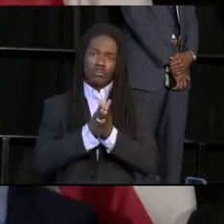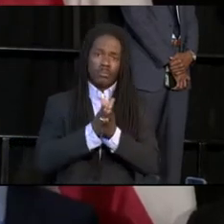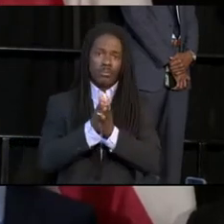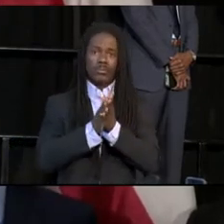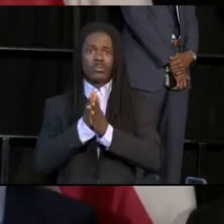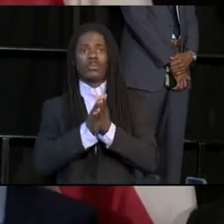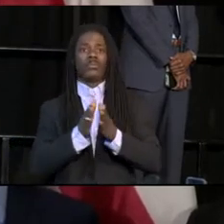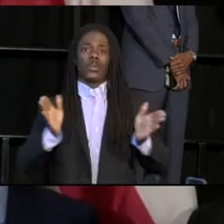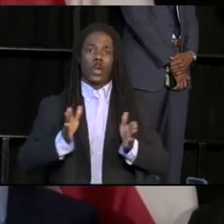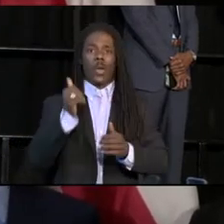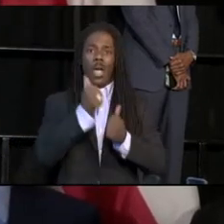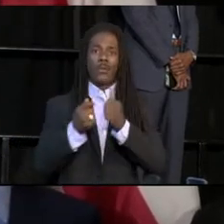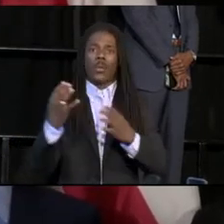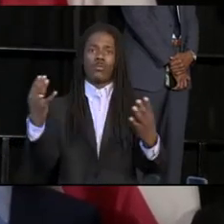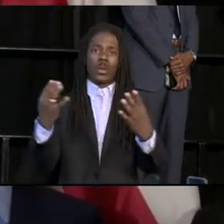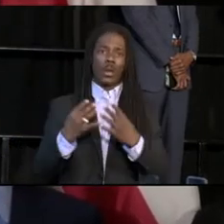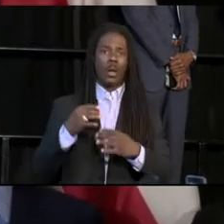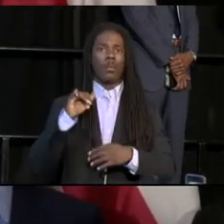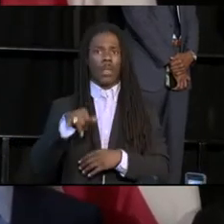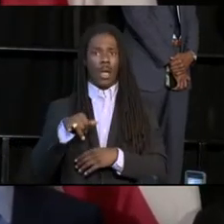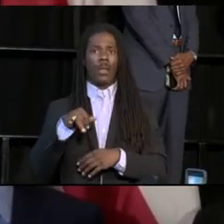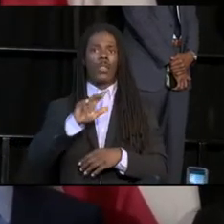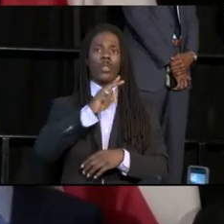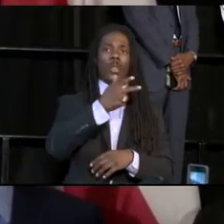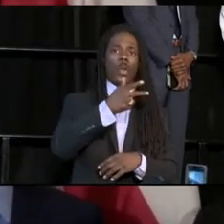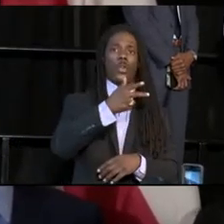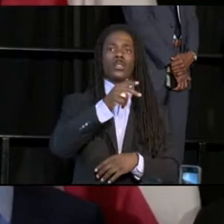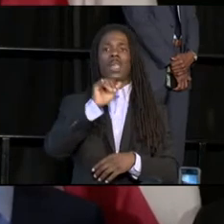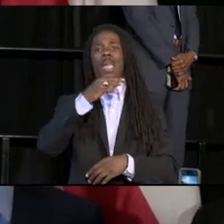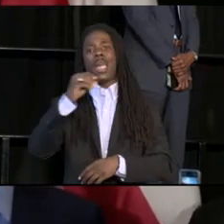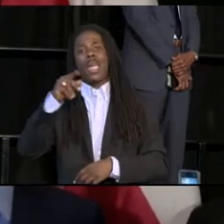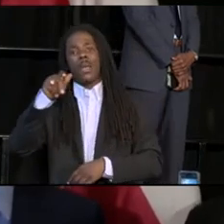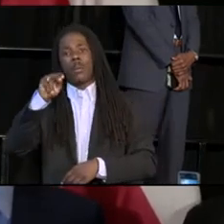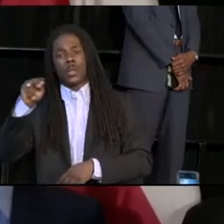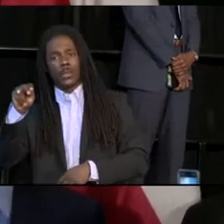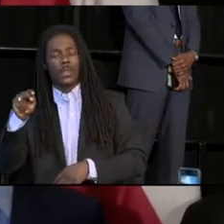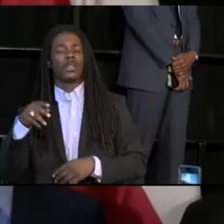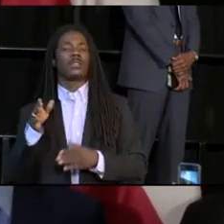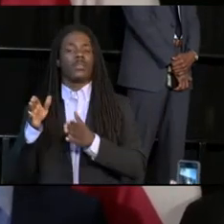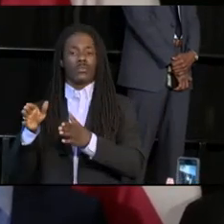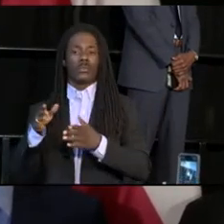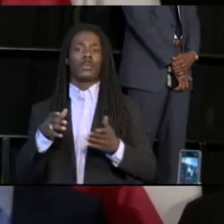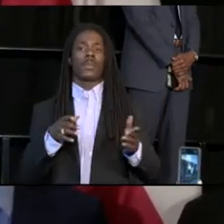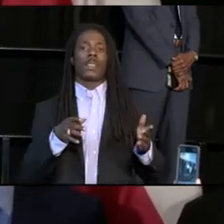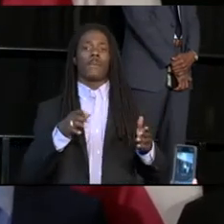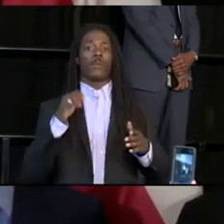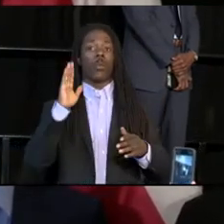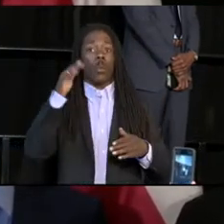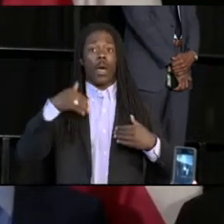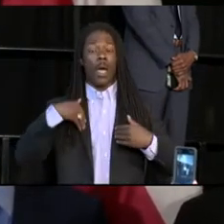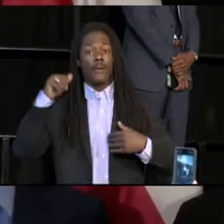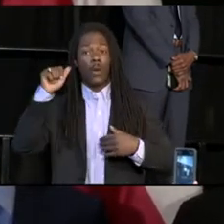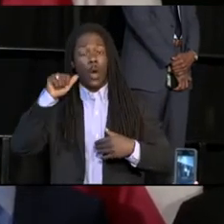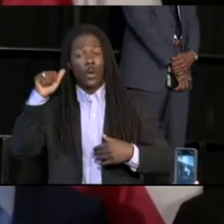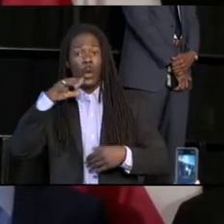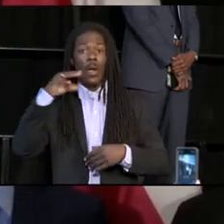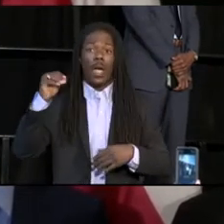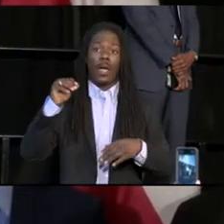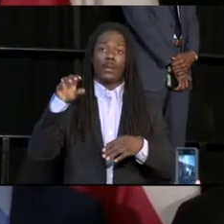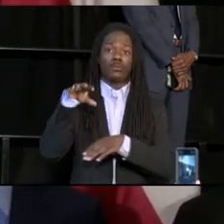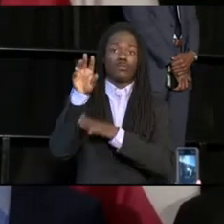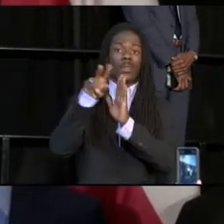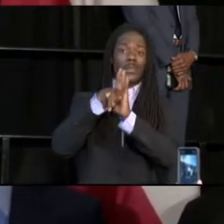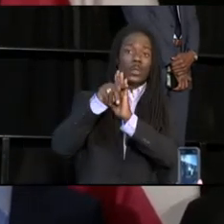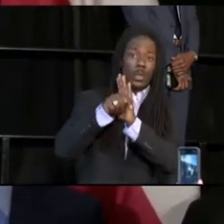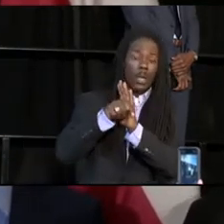the stage at 3rd and Pennsylvania. We will have we will have audio and video all the way down Pennsylvania